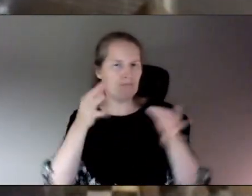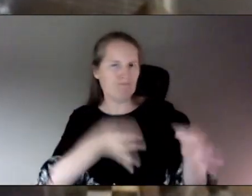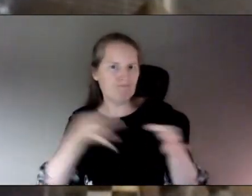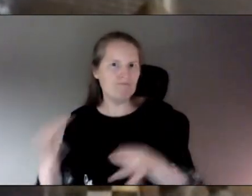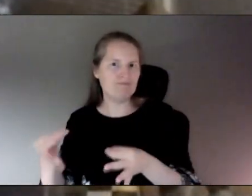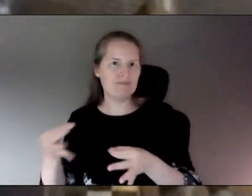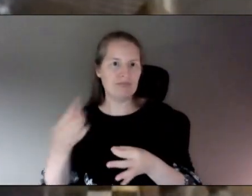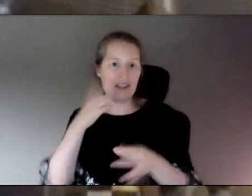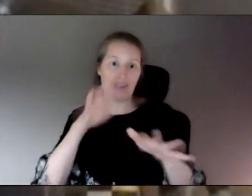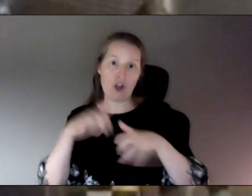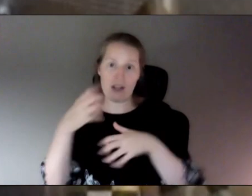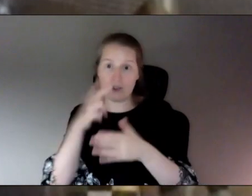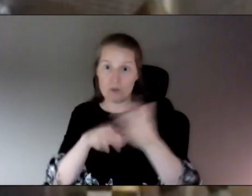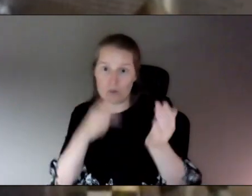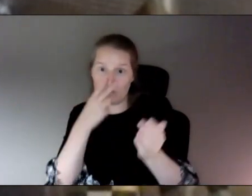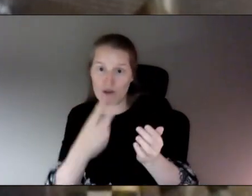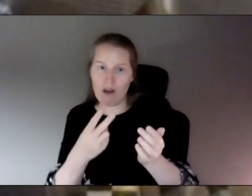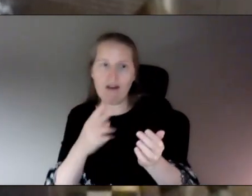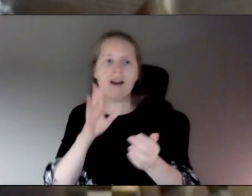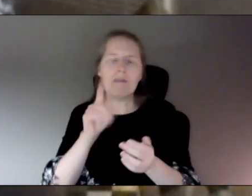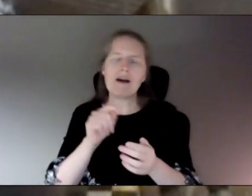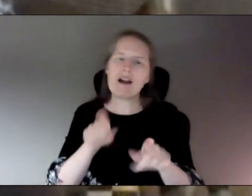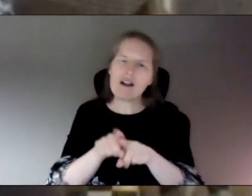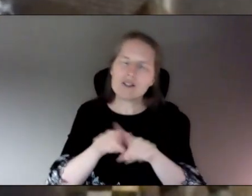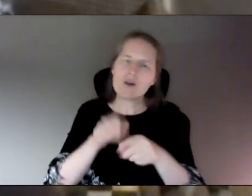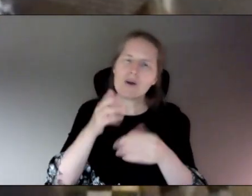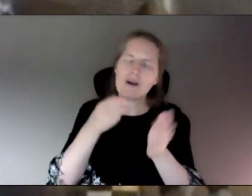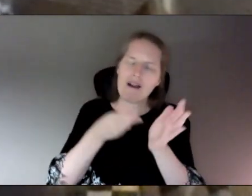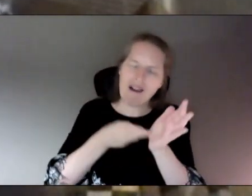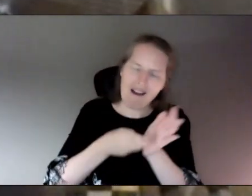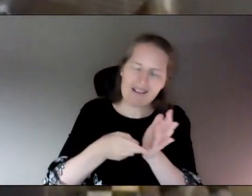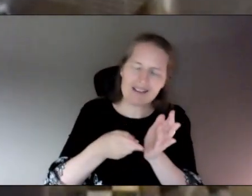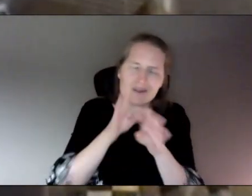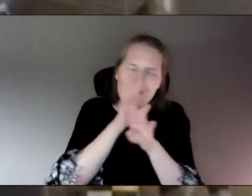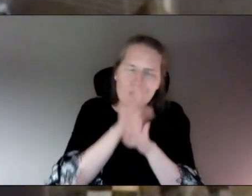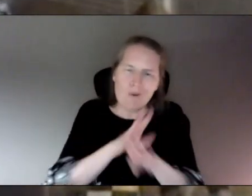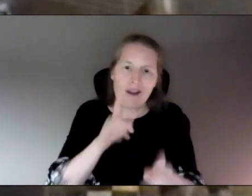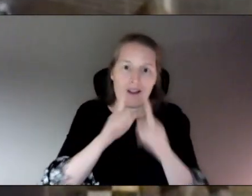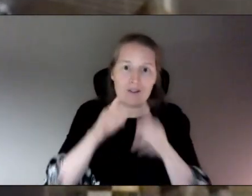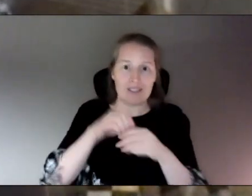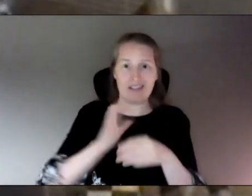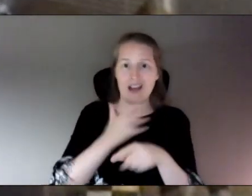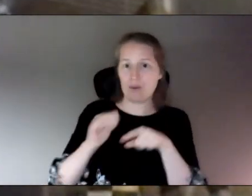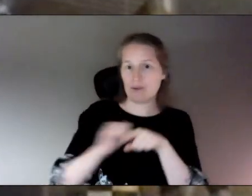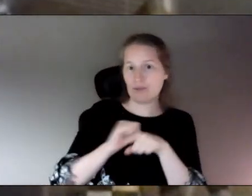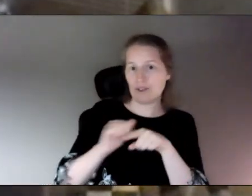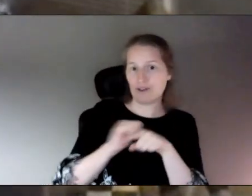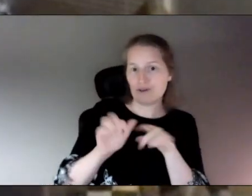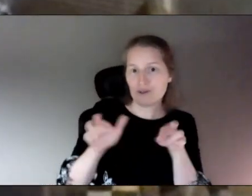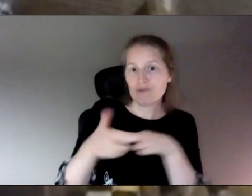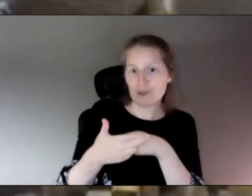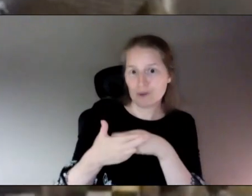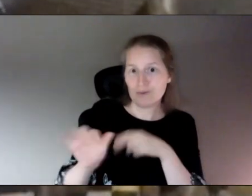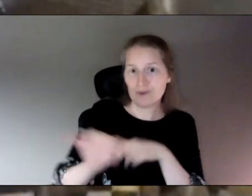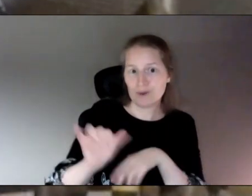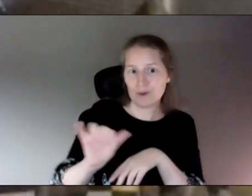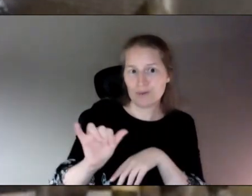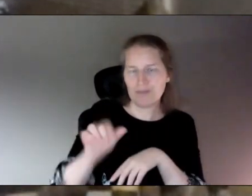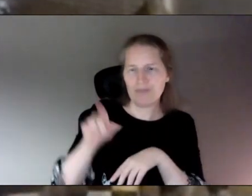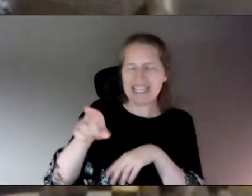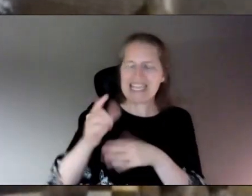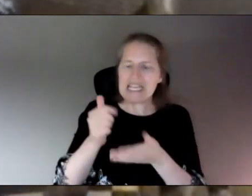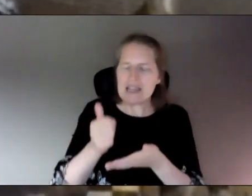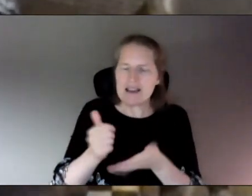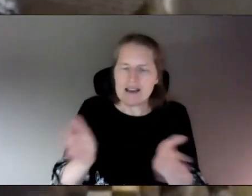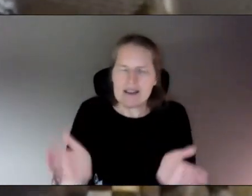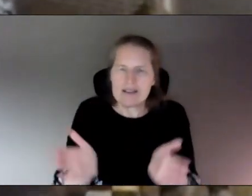saw, but in the honest, quiet conversations within the rehearsal room. He facilitated an environment